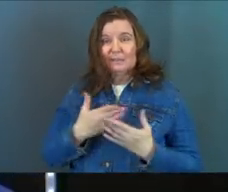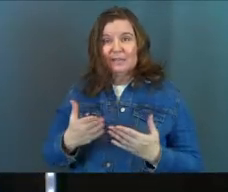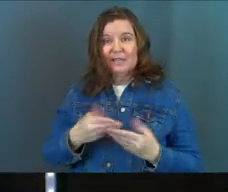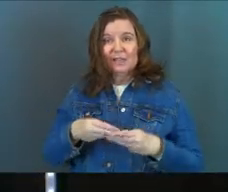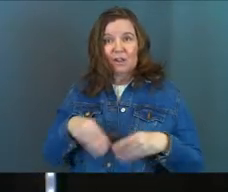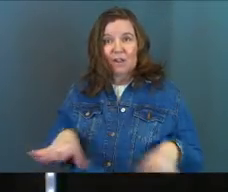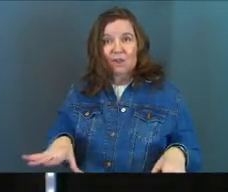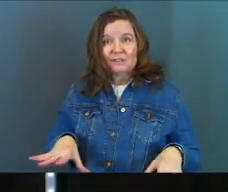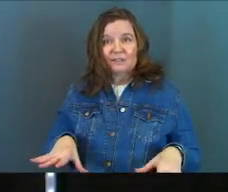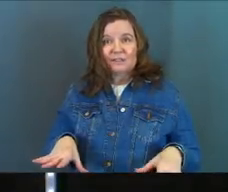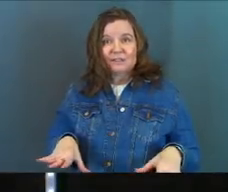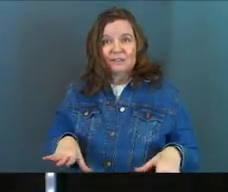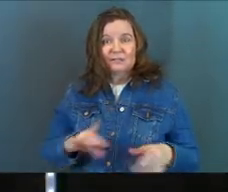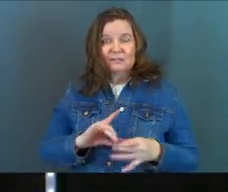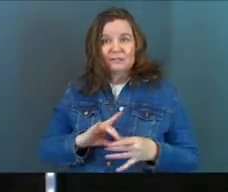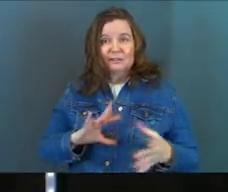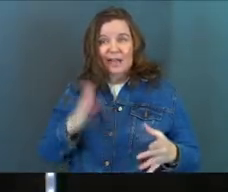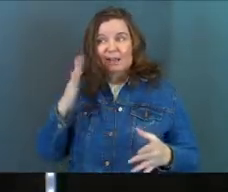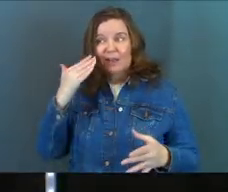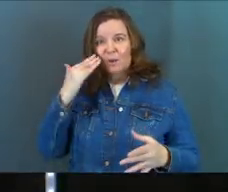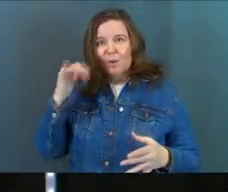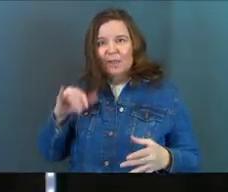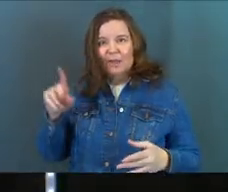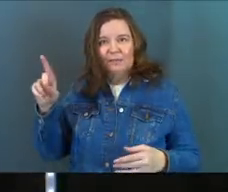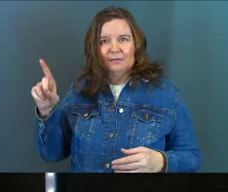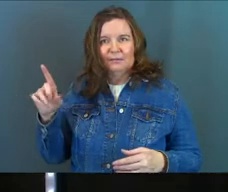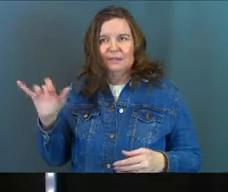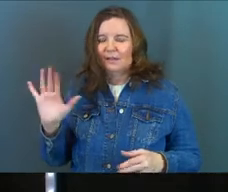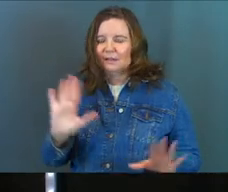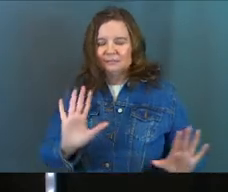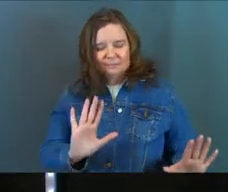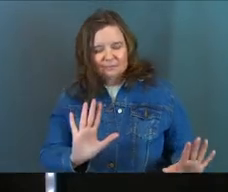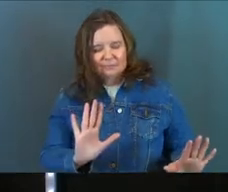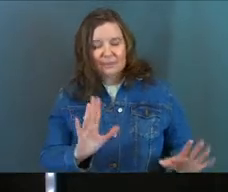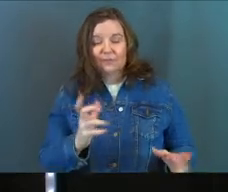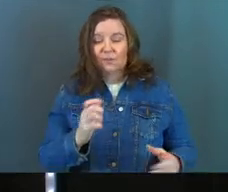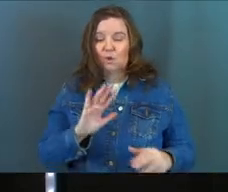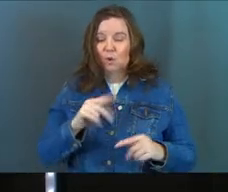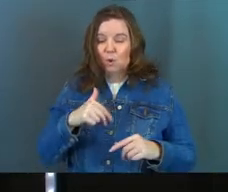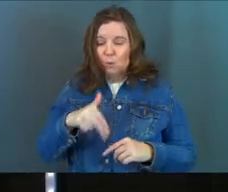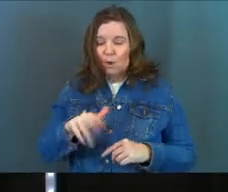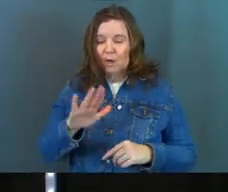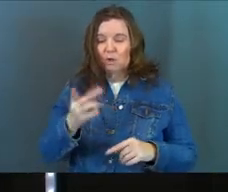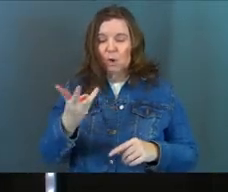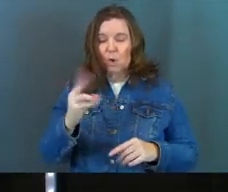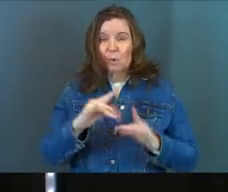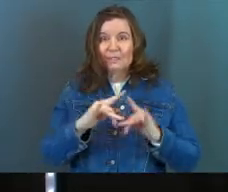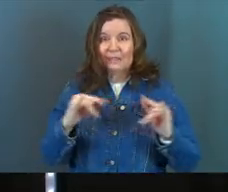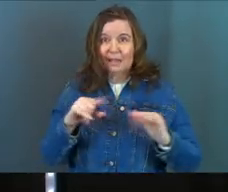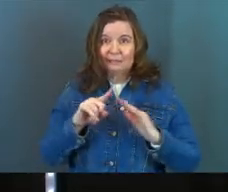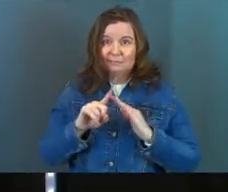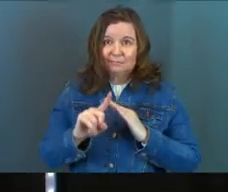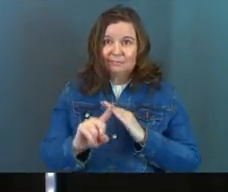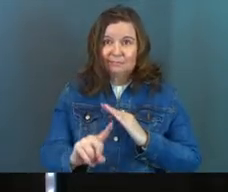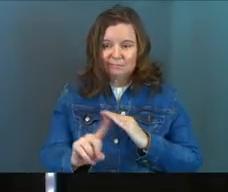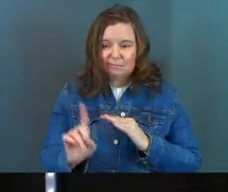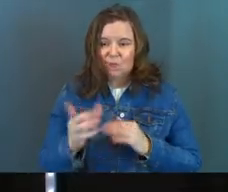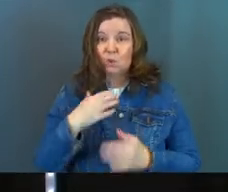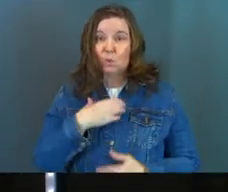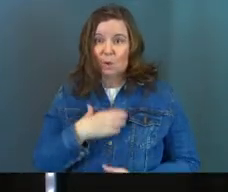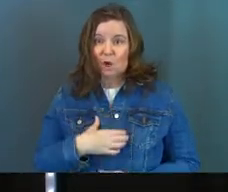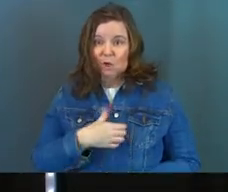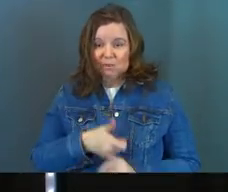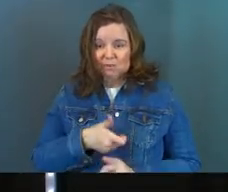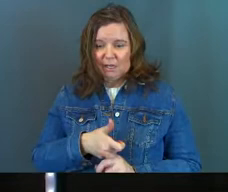things that get lost. And God knows that. It's like, no, you're going to walk out of your tent, and you're going to be